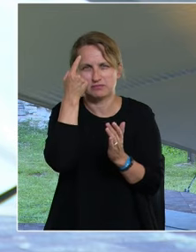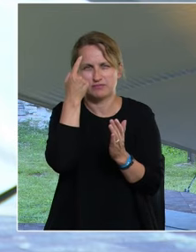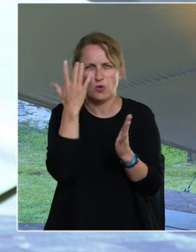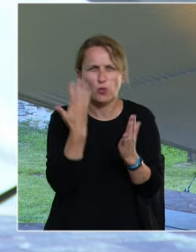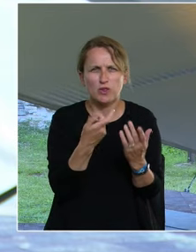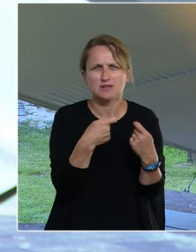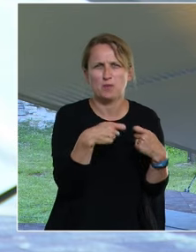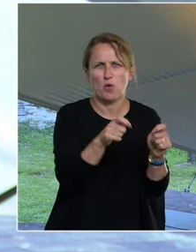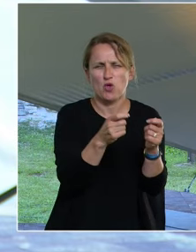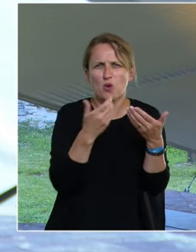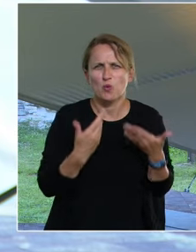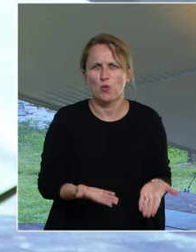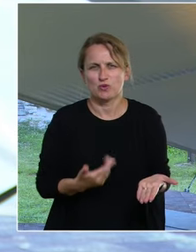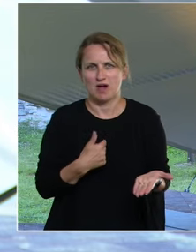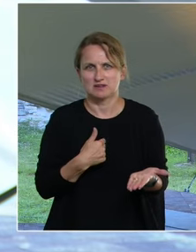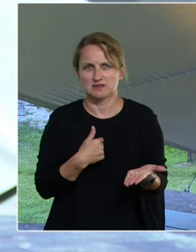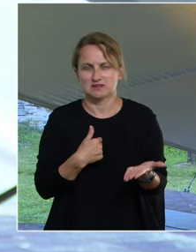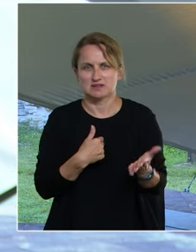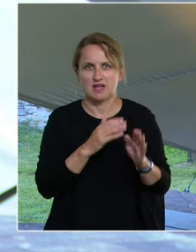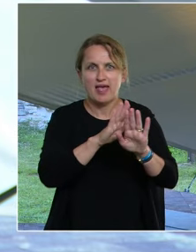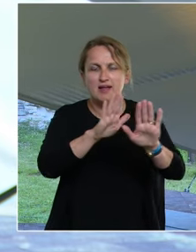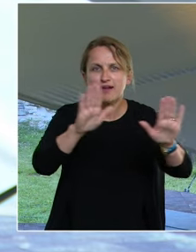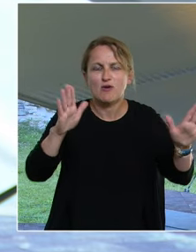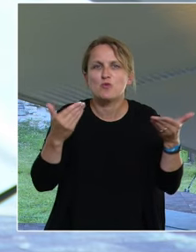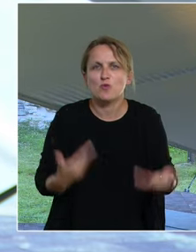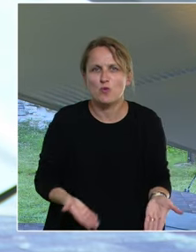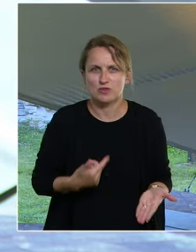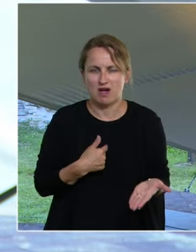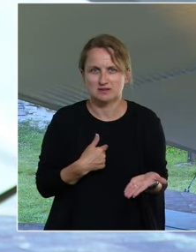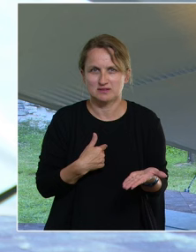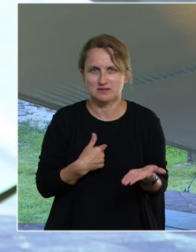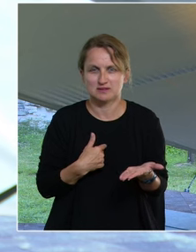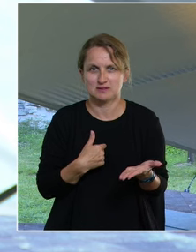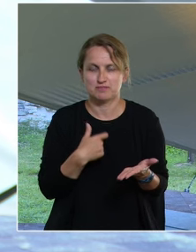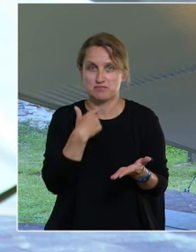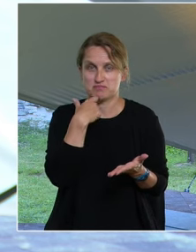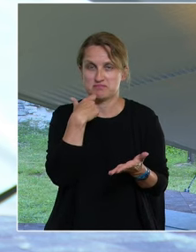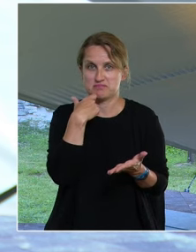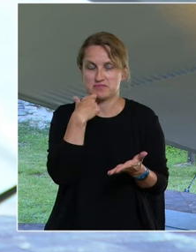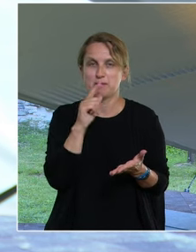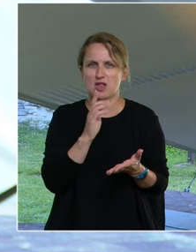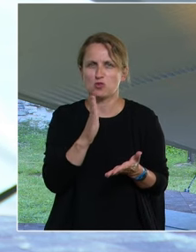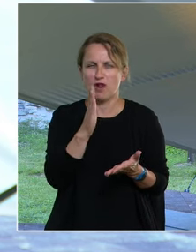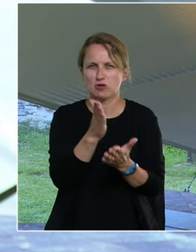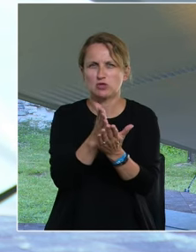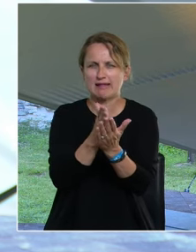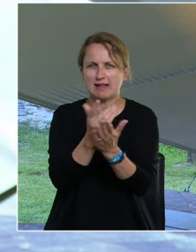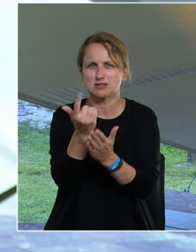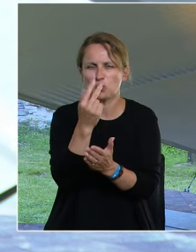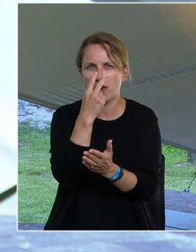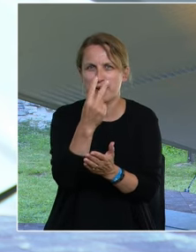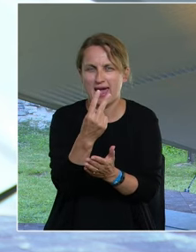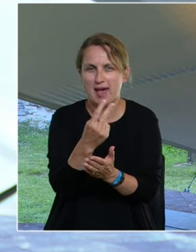DVD? How do you, how do you exhibit this? I think what's interesting, what we're going to see in the future is also that we